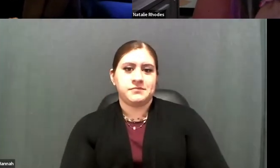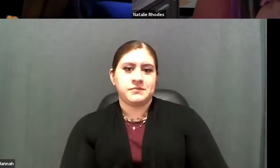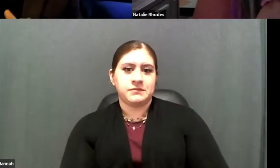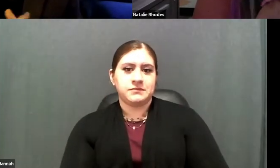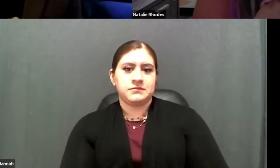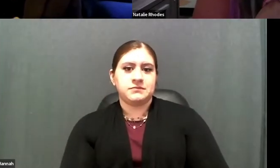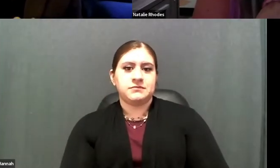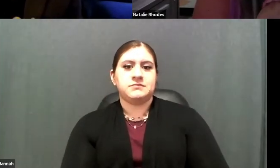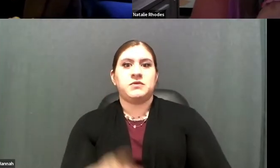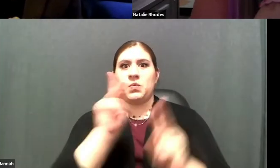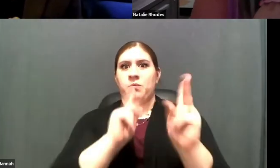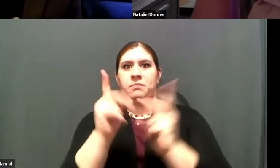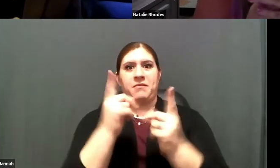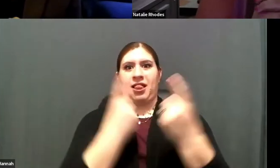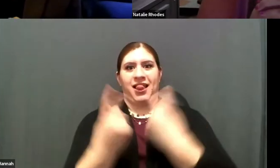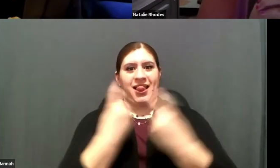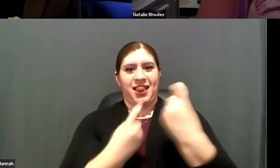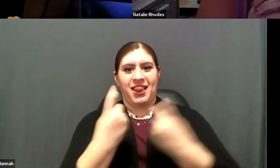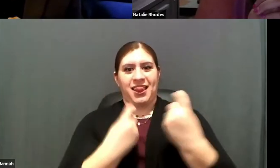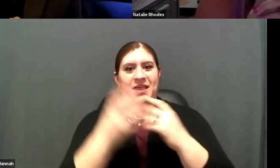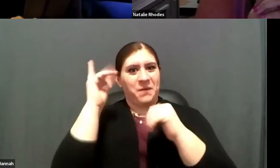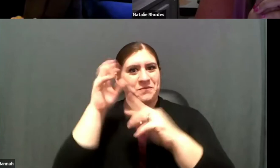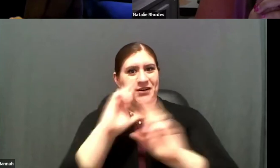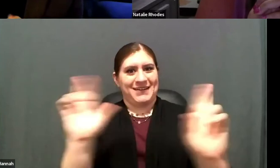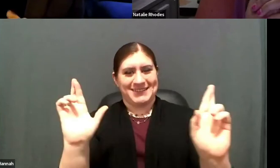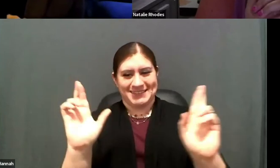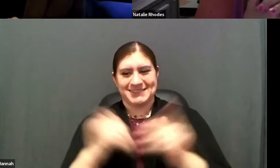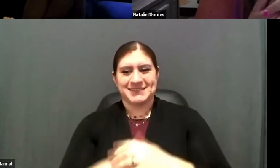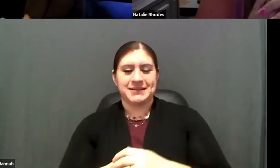Well, questions are just coming through, so hope you're ready for them.